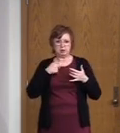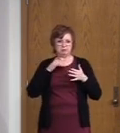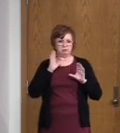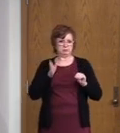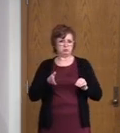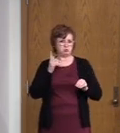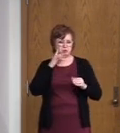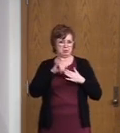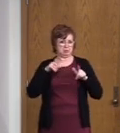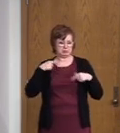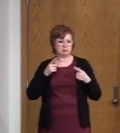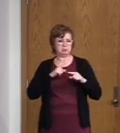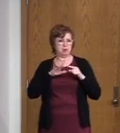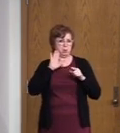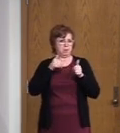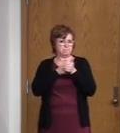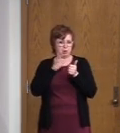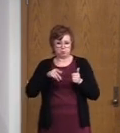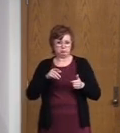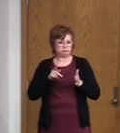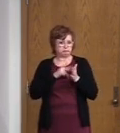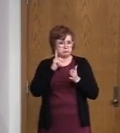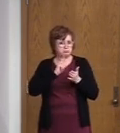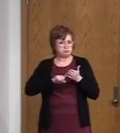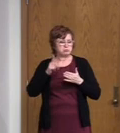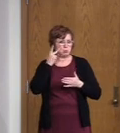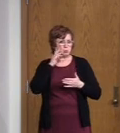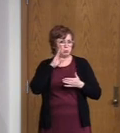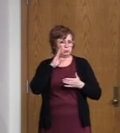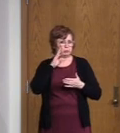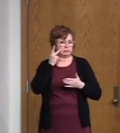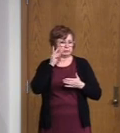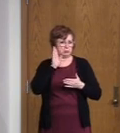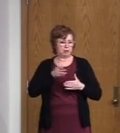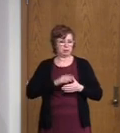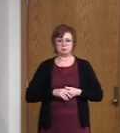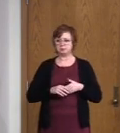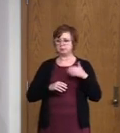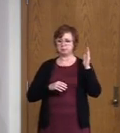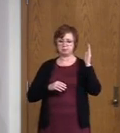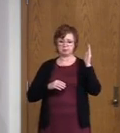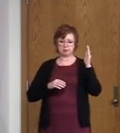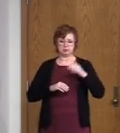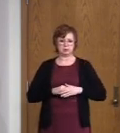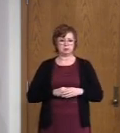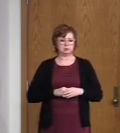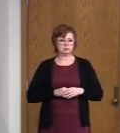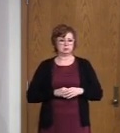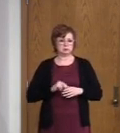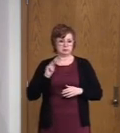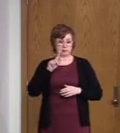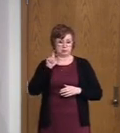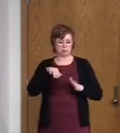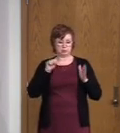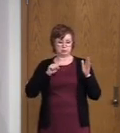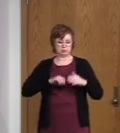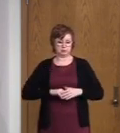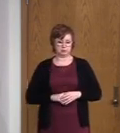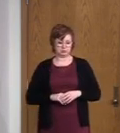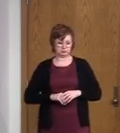up. Follow-up question, Roberta? What message would you have to people who may